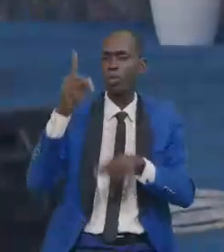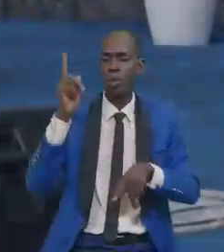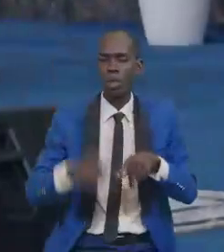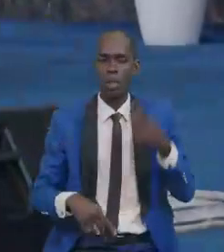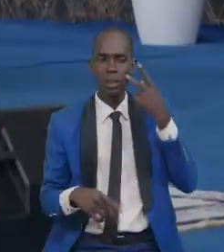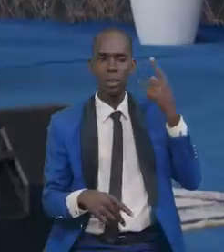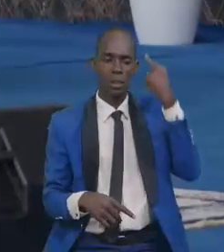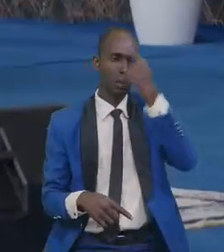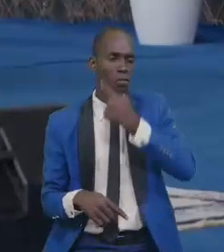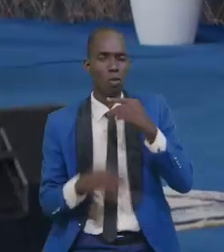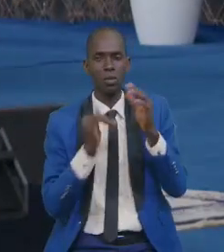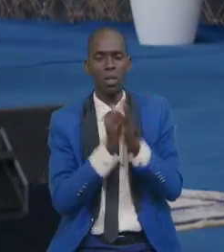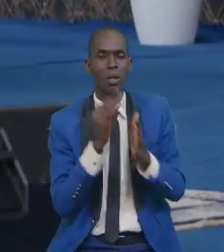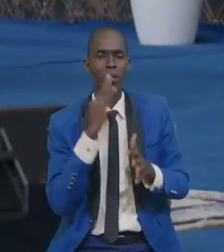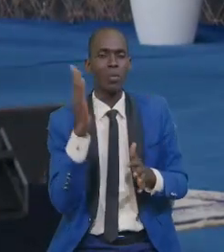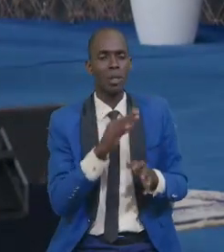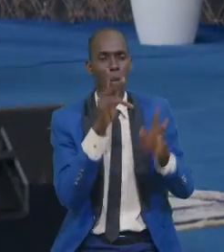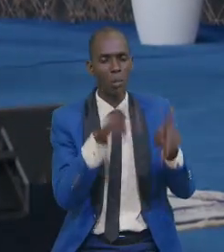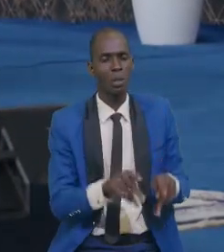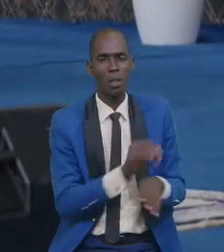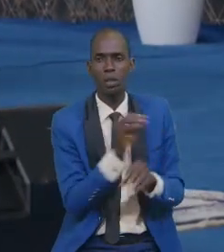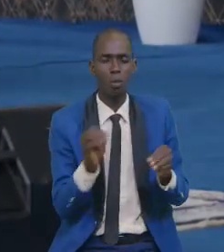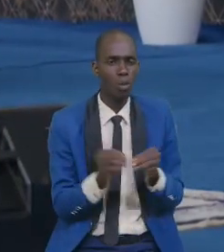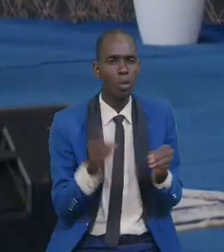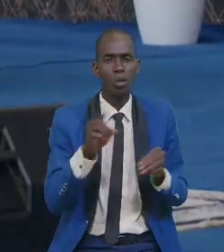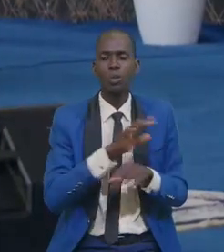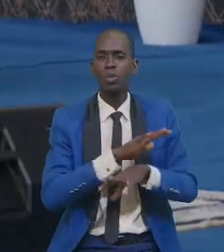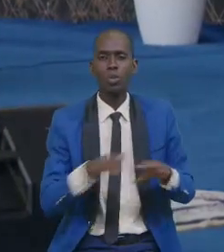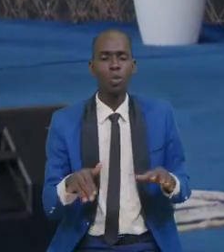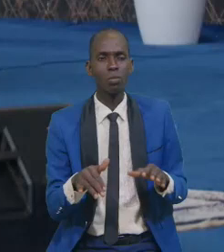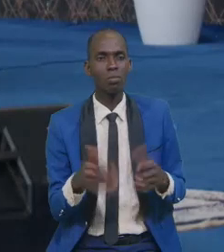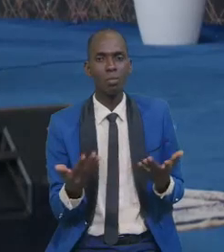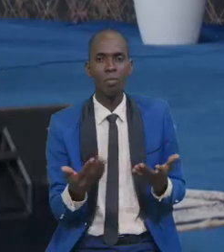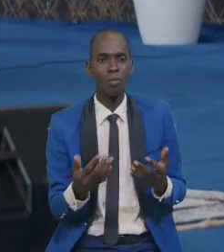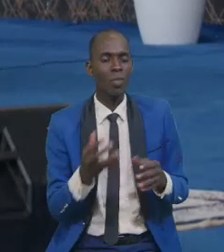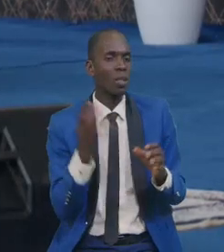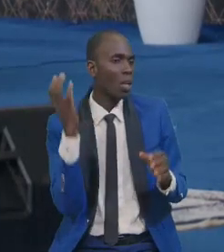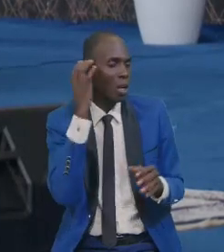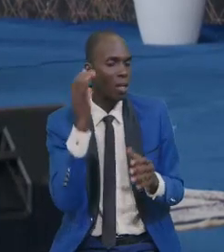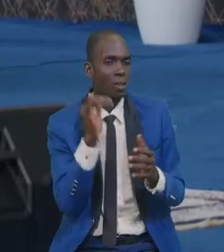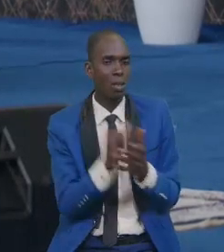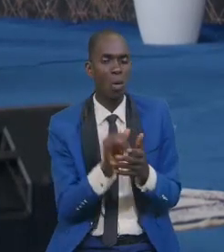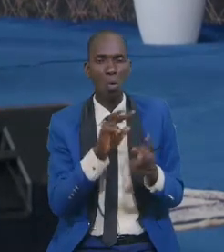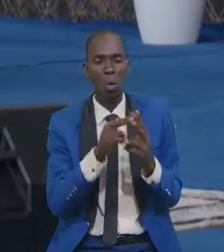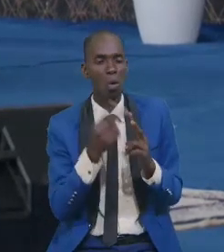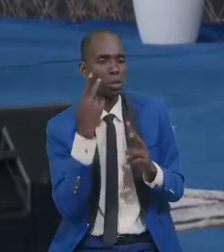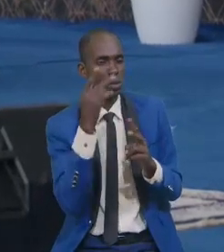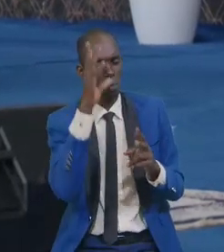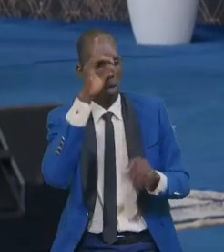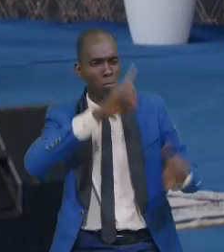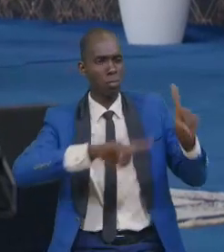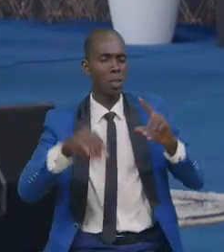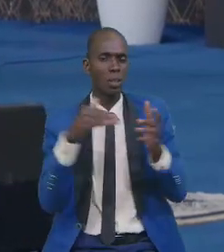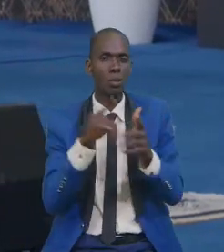say. You only see better people, happier people, smiling people, loving